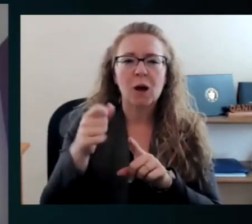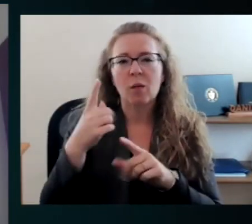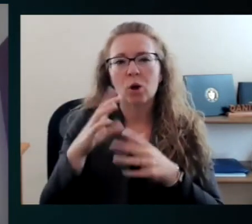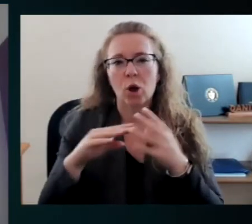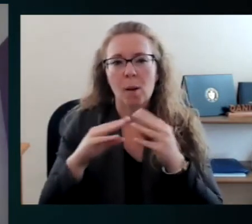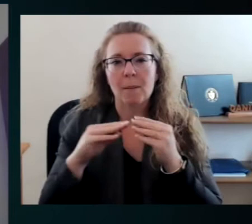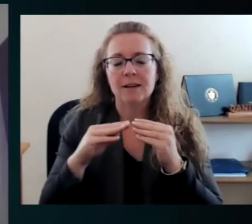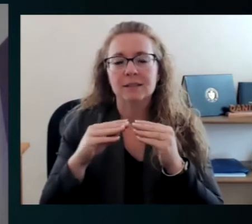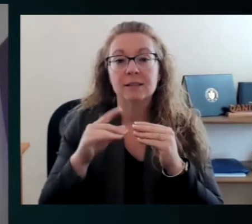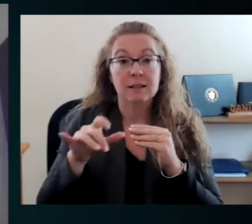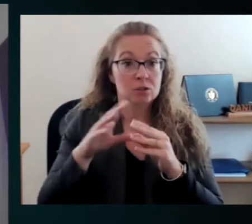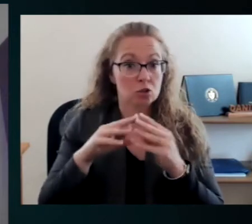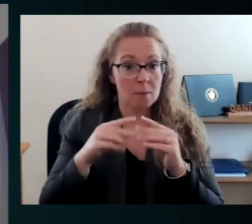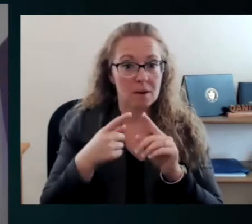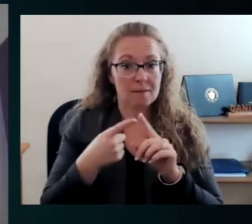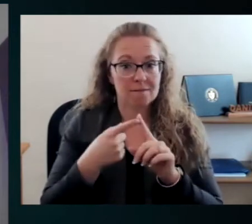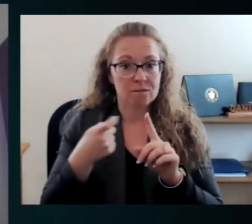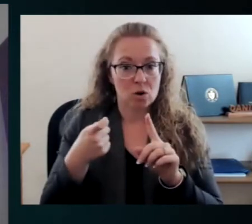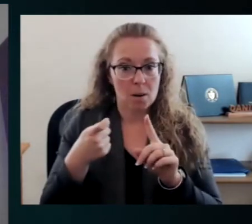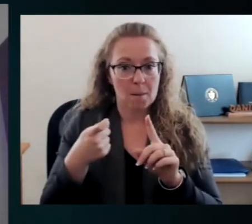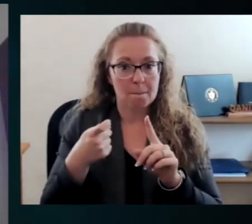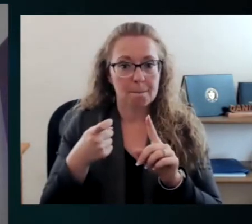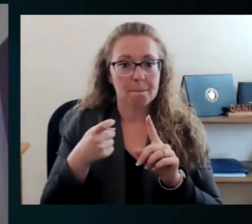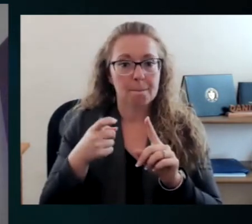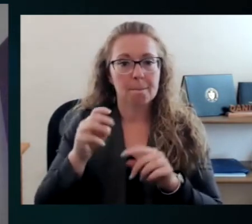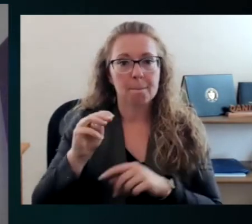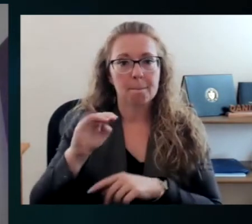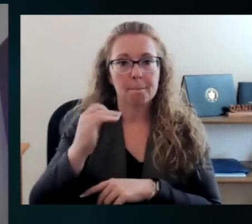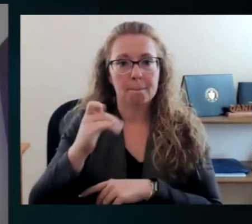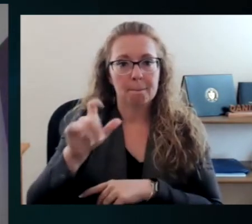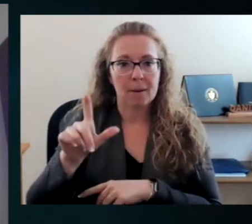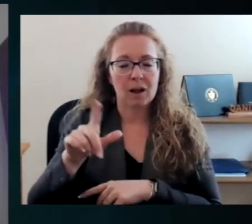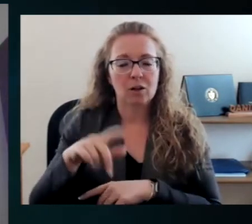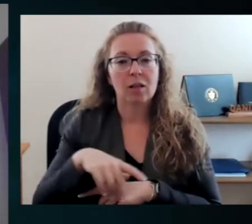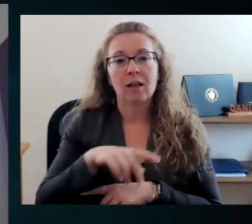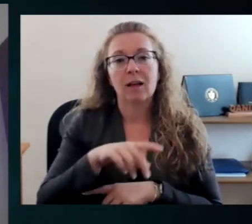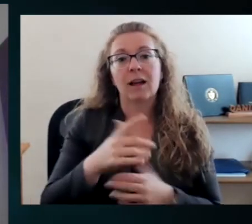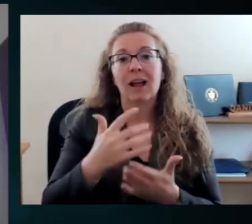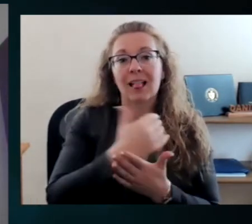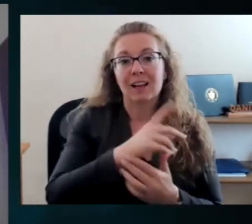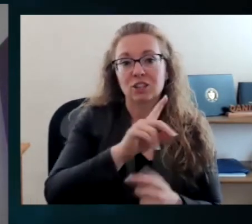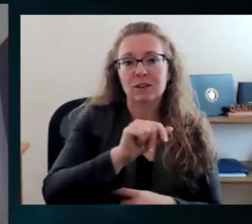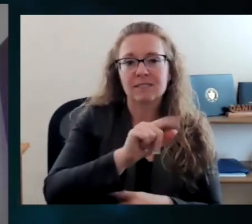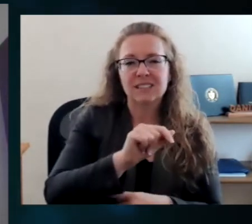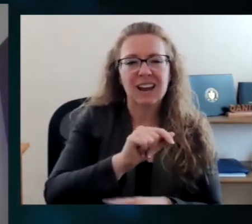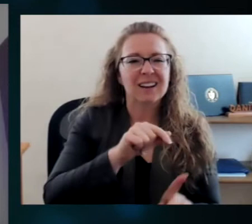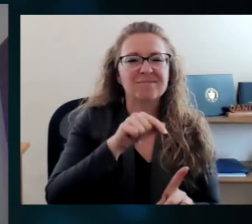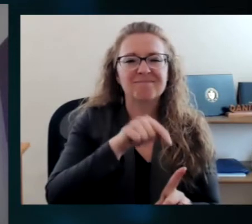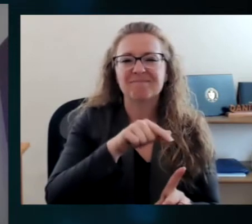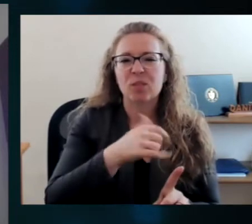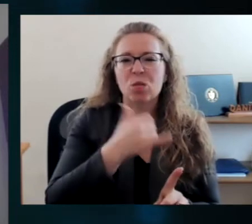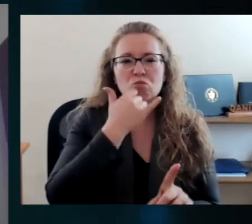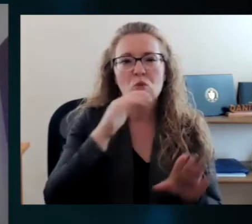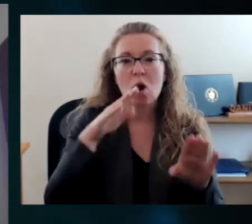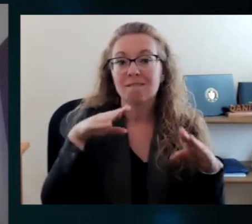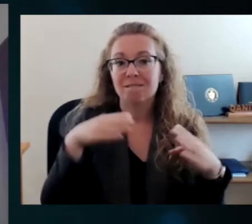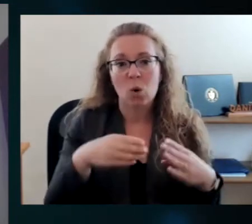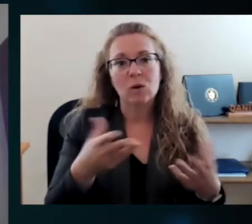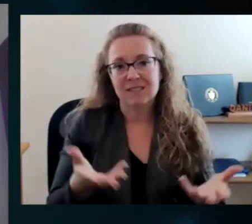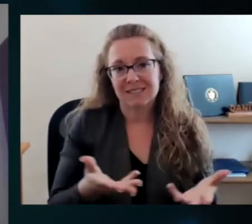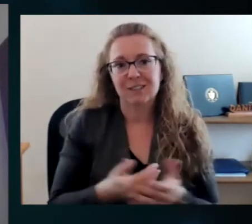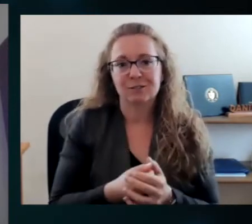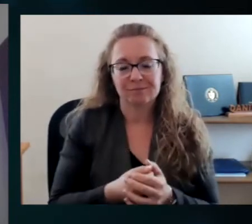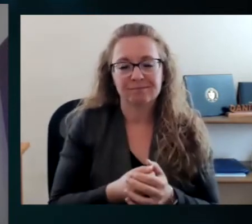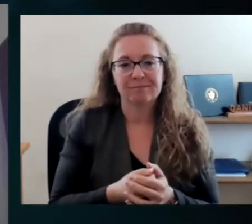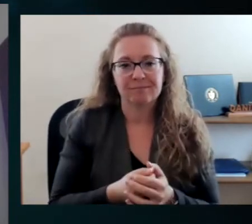from Michael, data collection is entirely the wrong thing for us to be focusing on here. We're in the